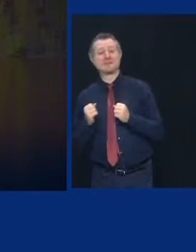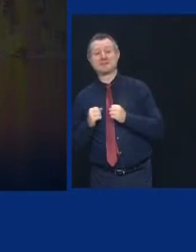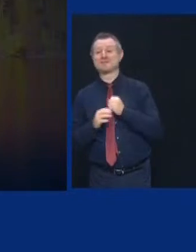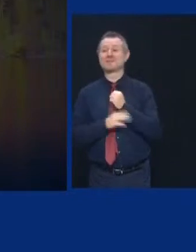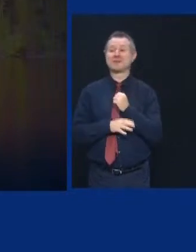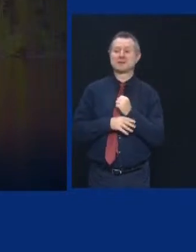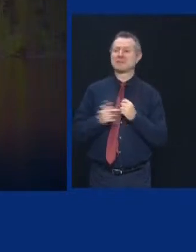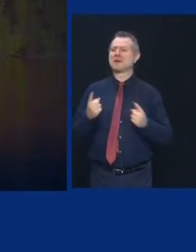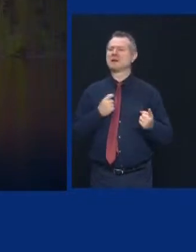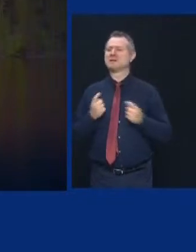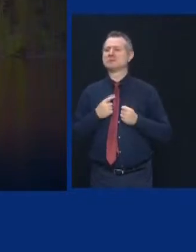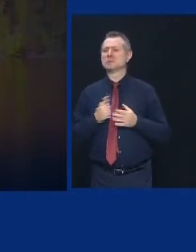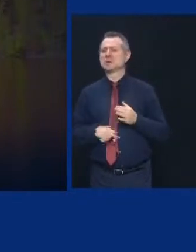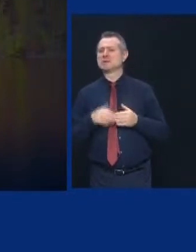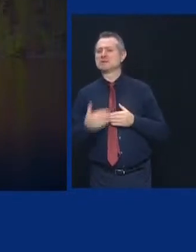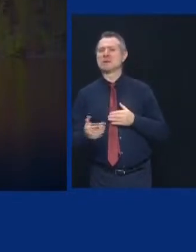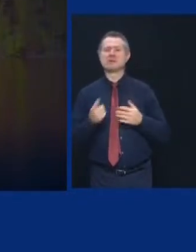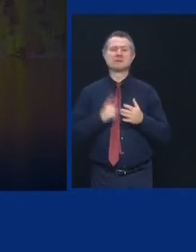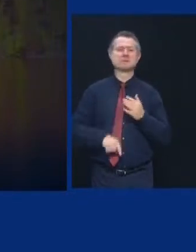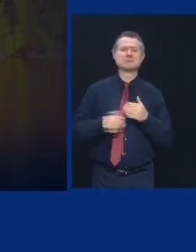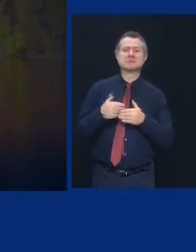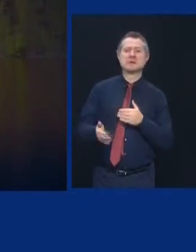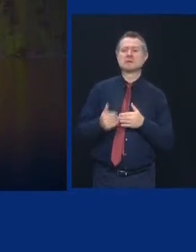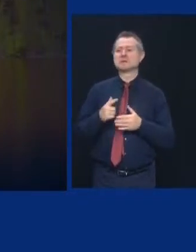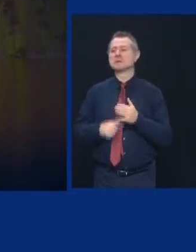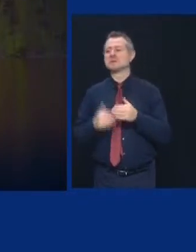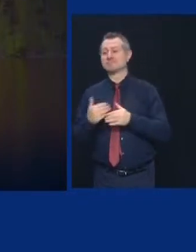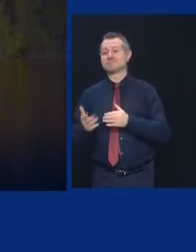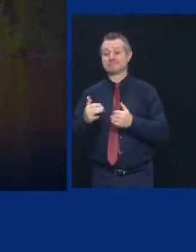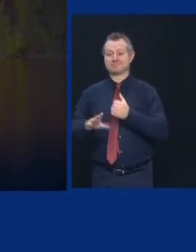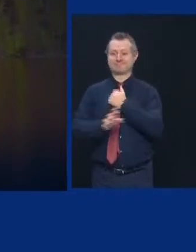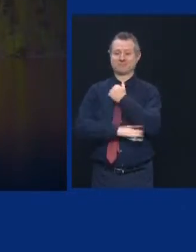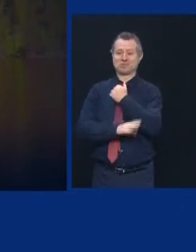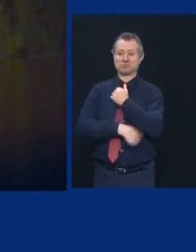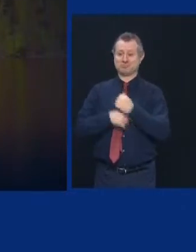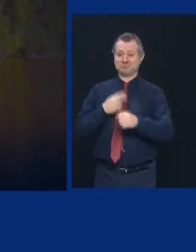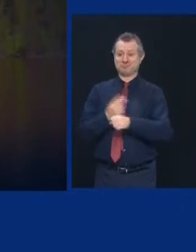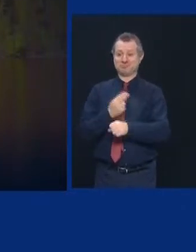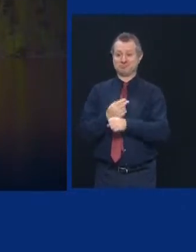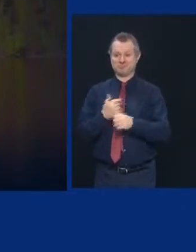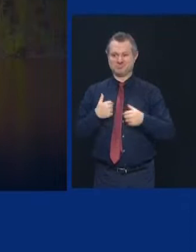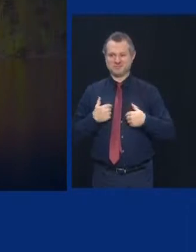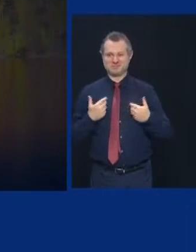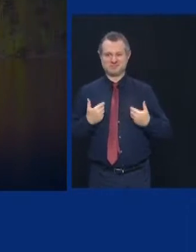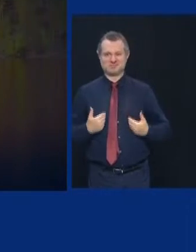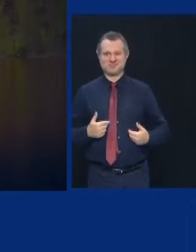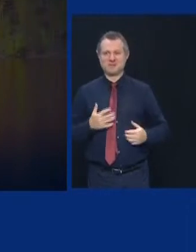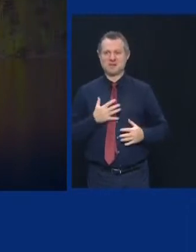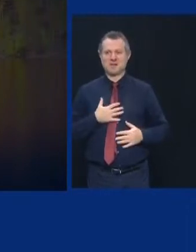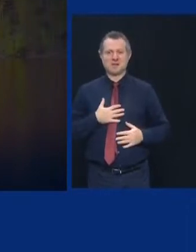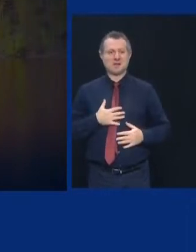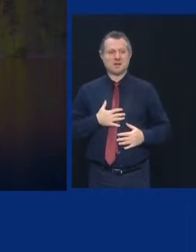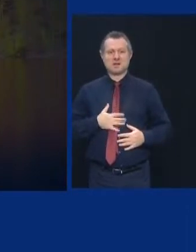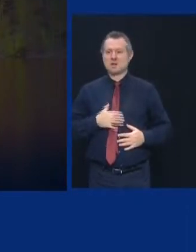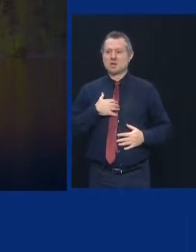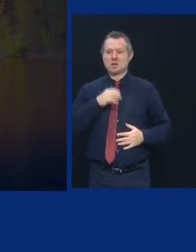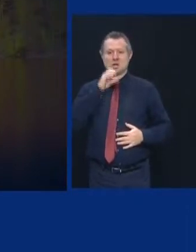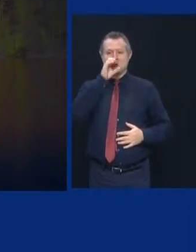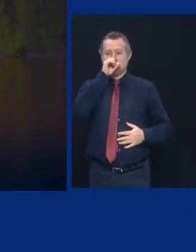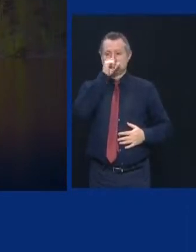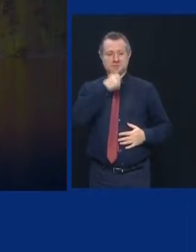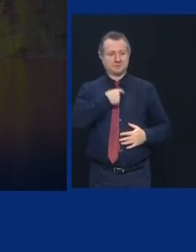next, what's happening. We're in the fall. I'm wearing my very attractive fall tie